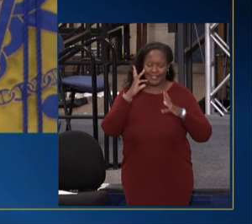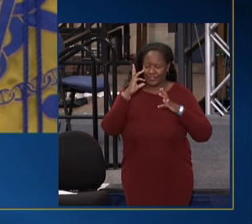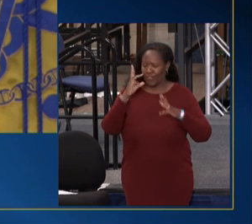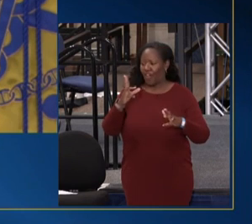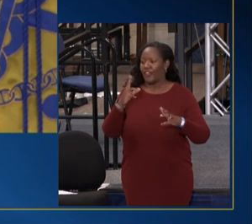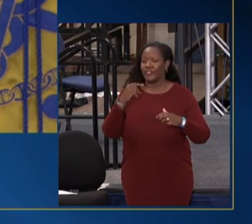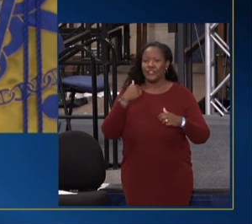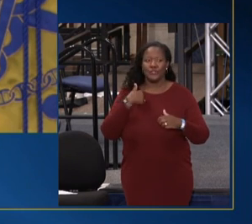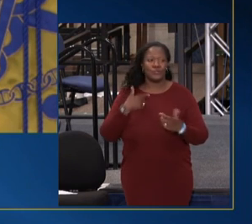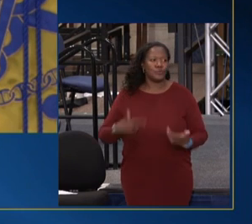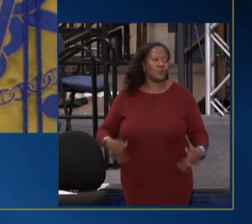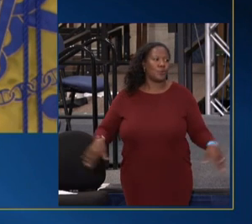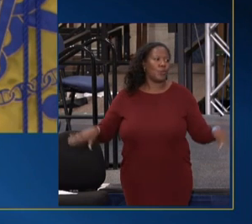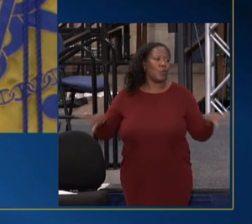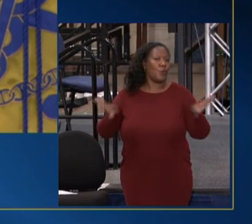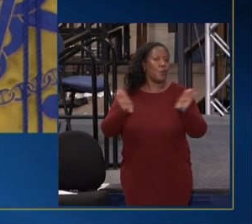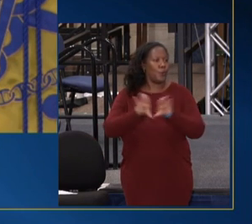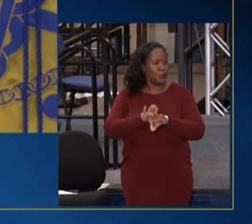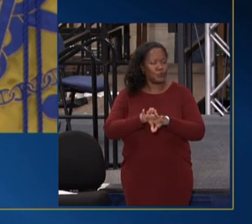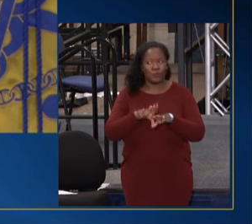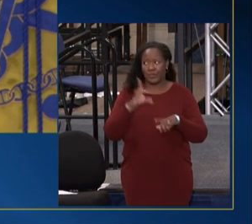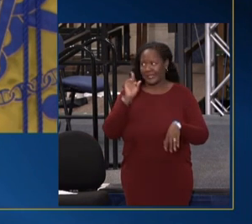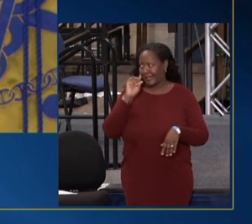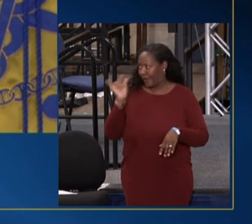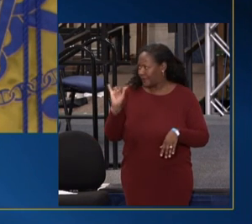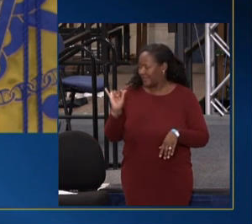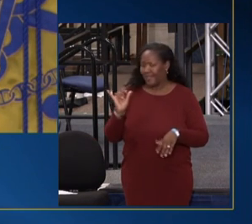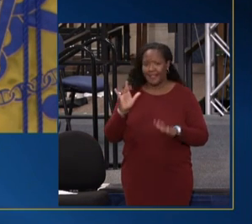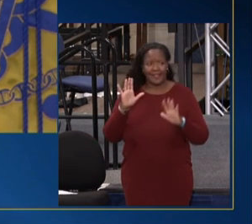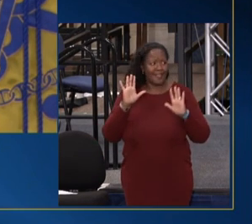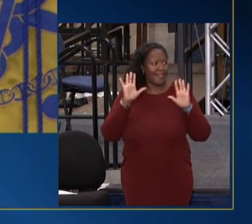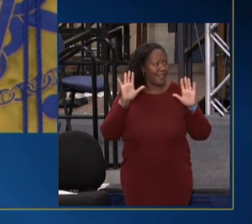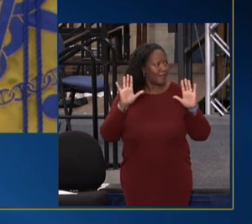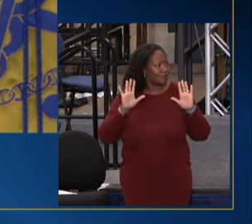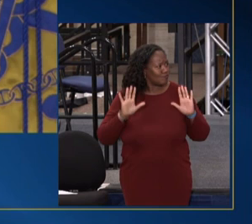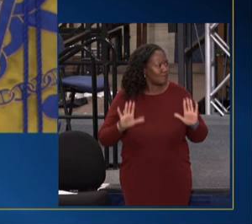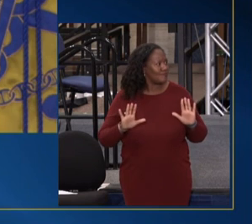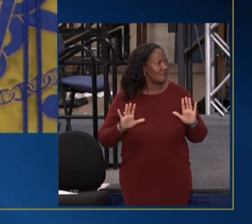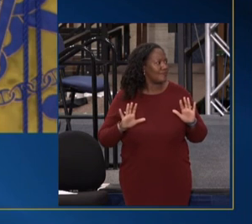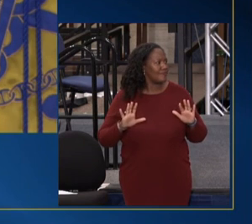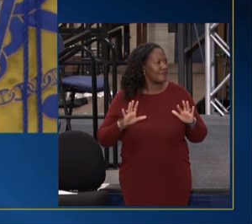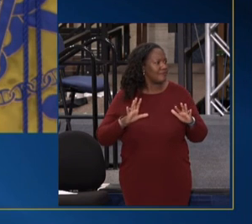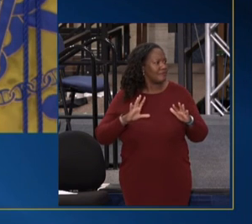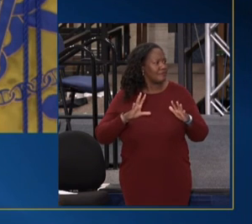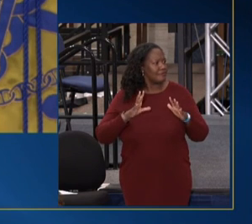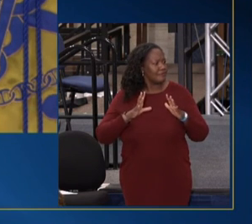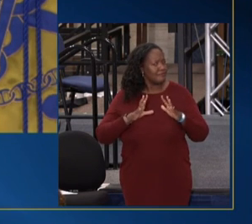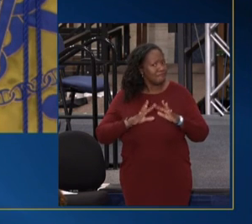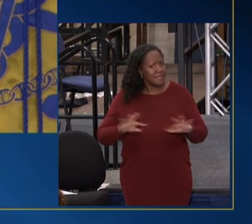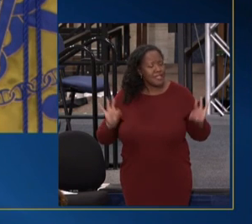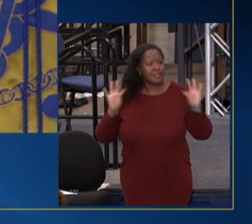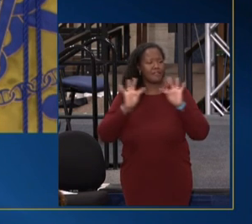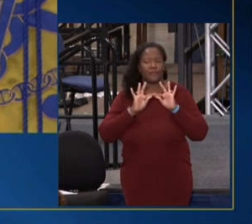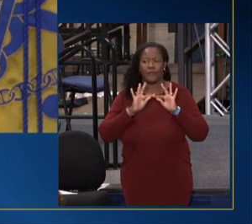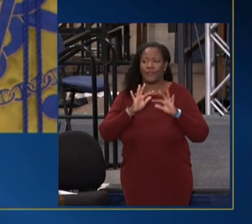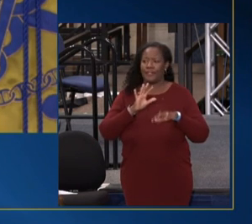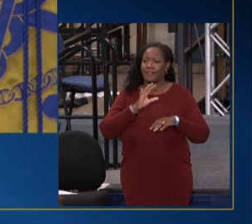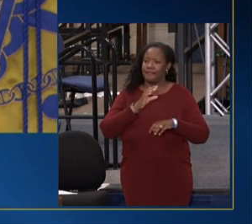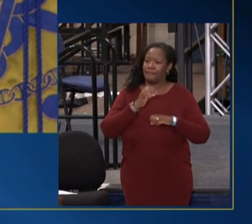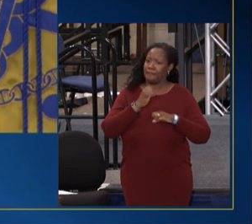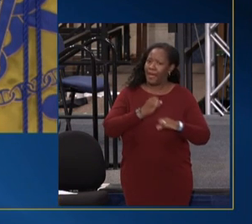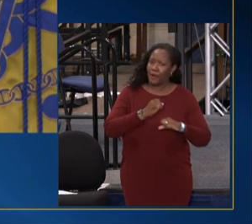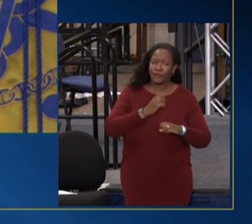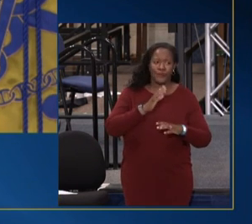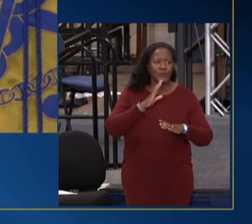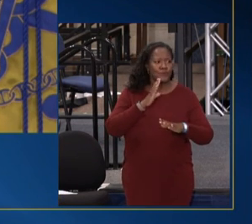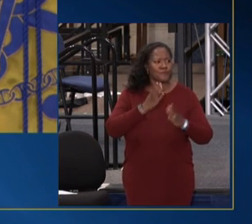have the opportunity to close out what it sounds like has been a really meaningful and powerful